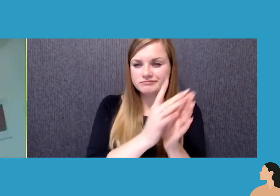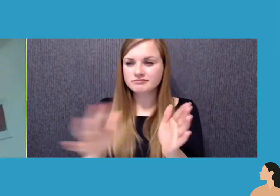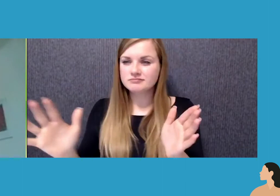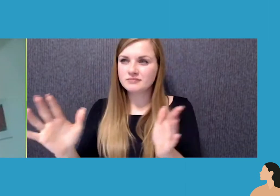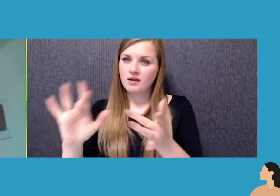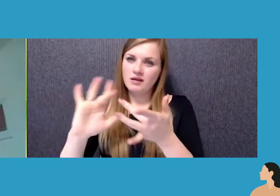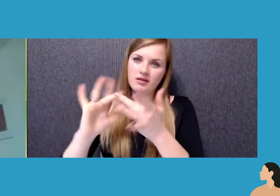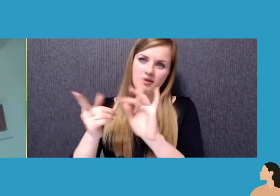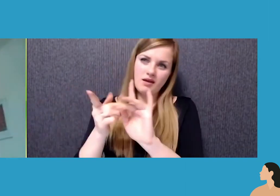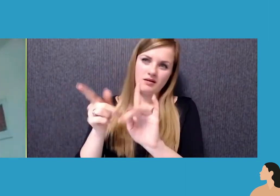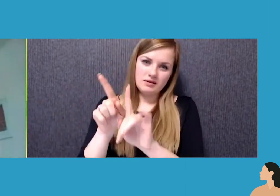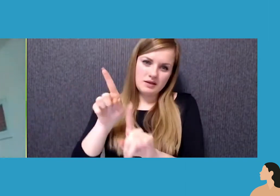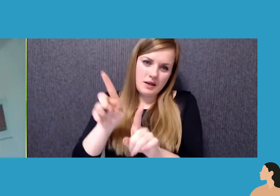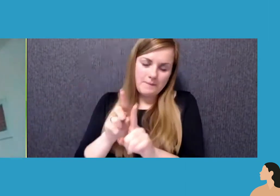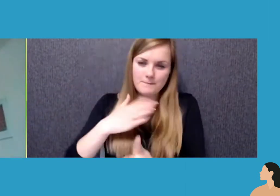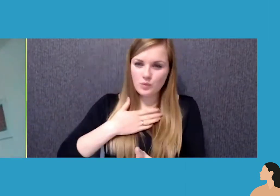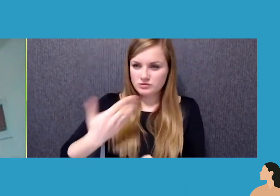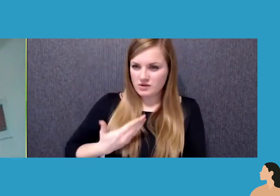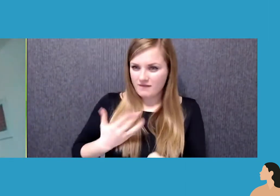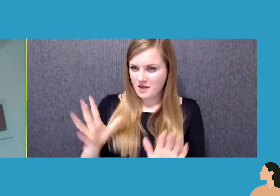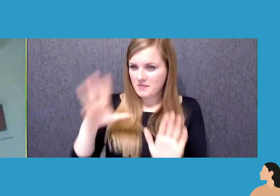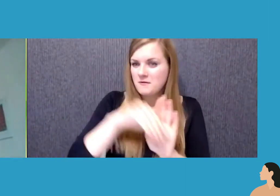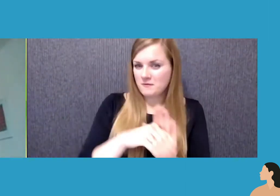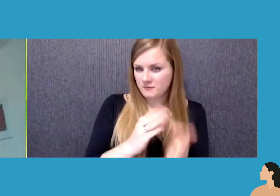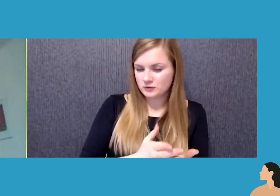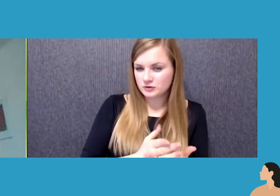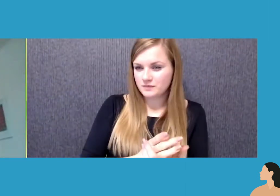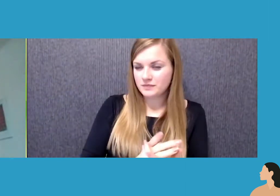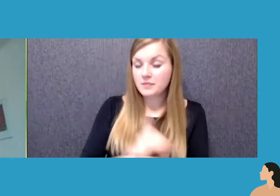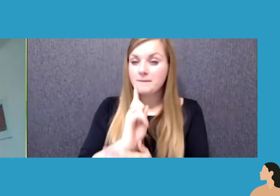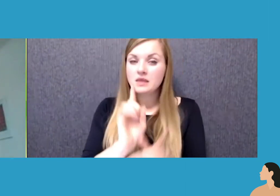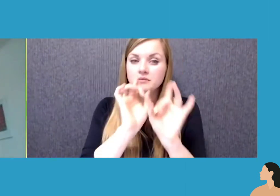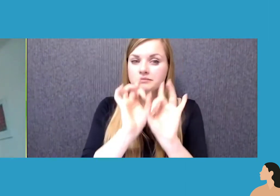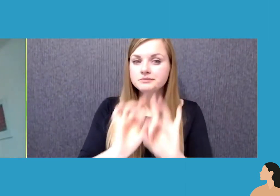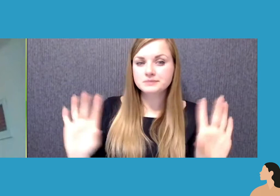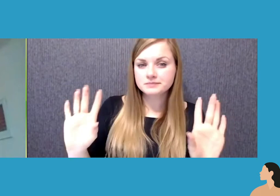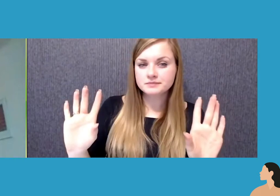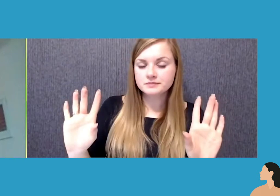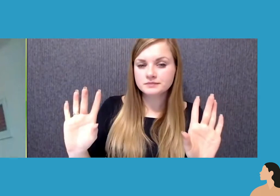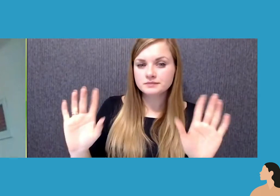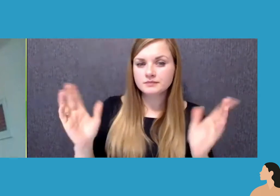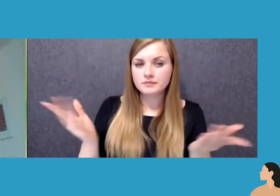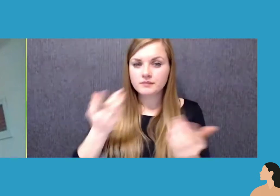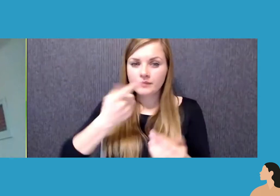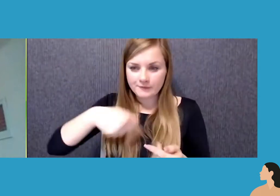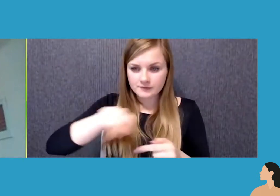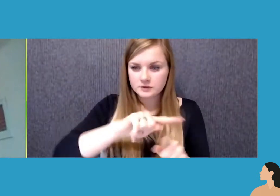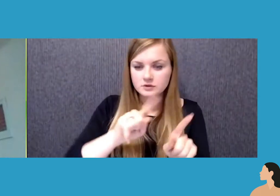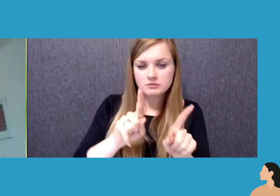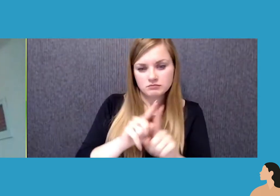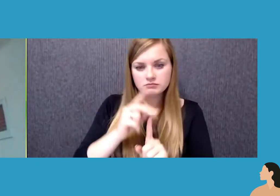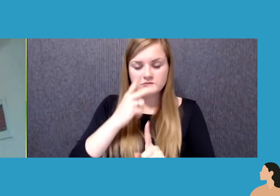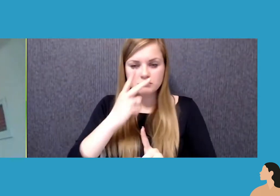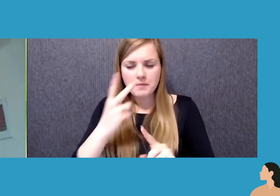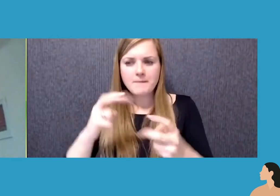to reconcile freedom of expression with other protected interests and rights,